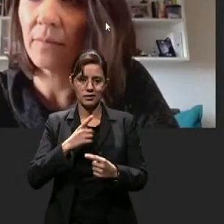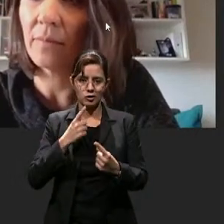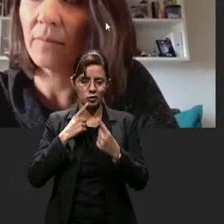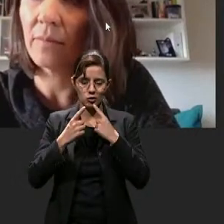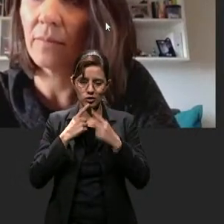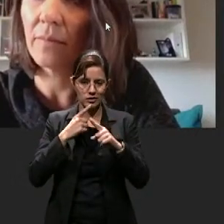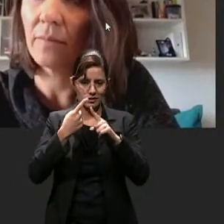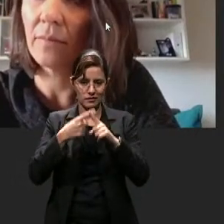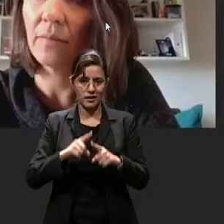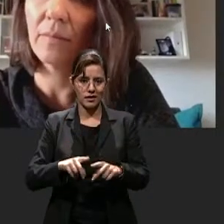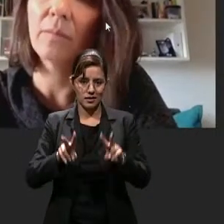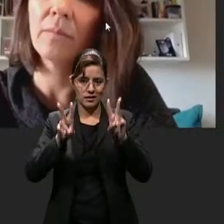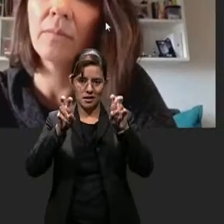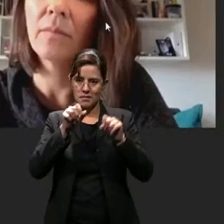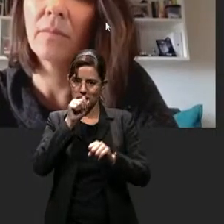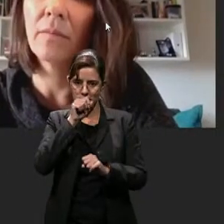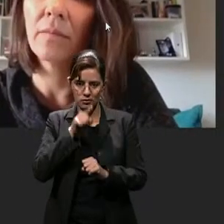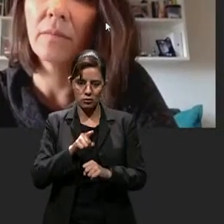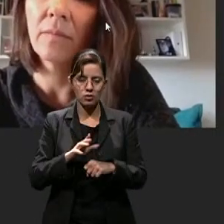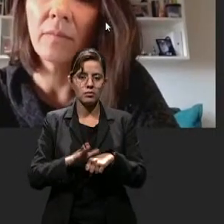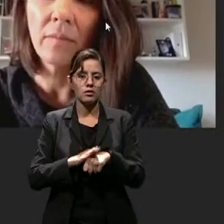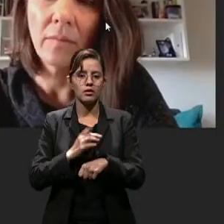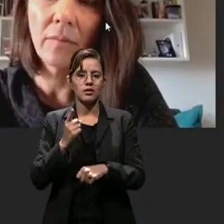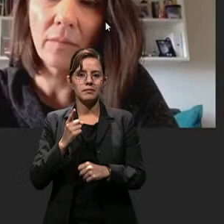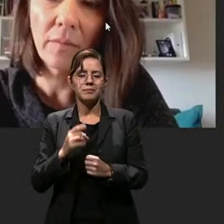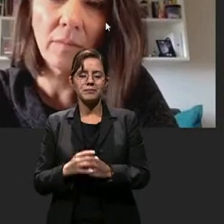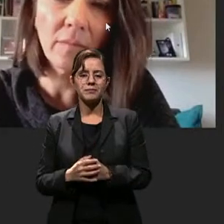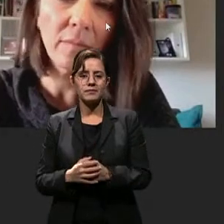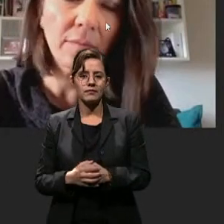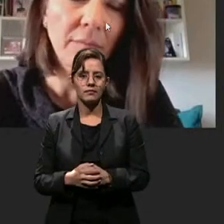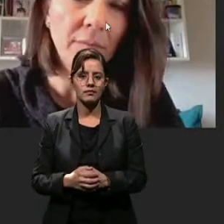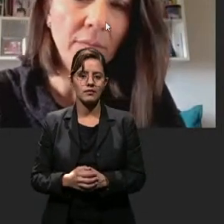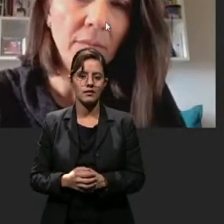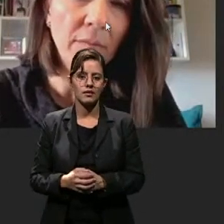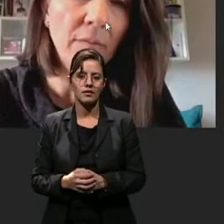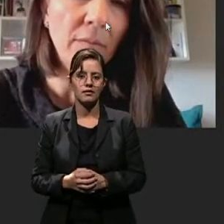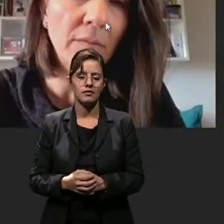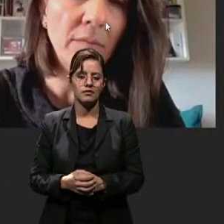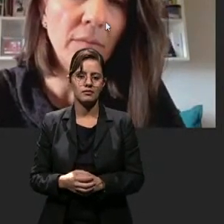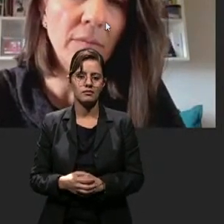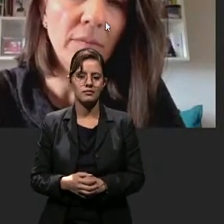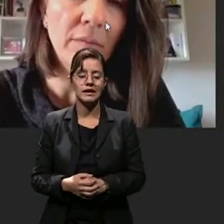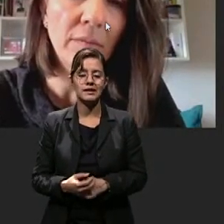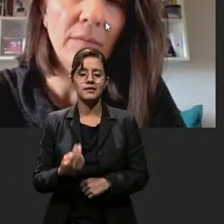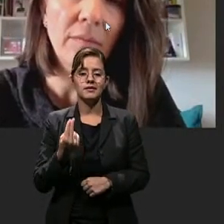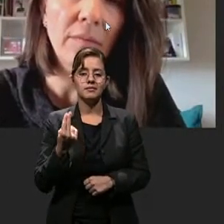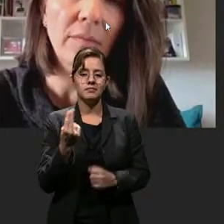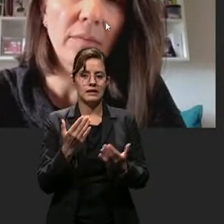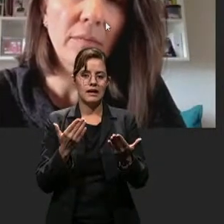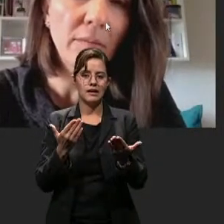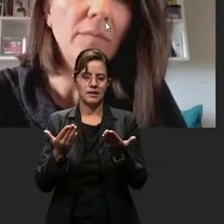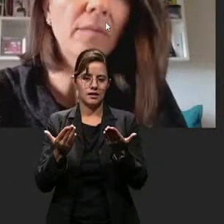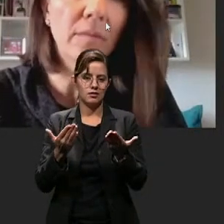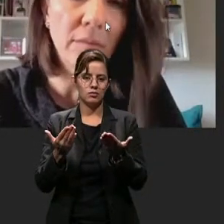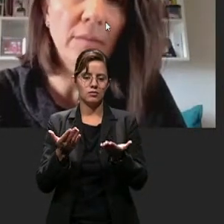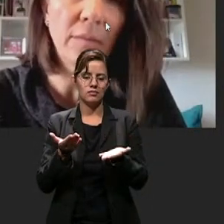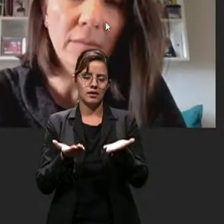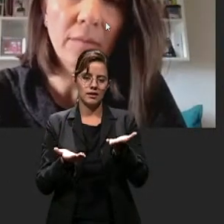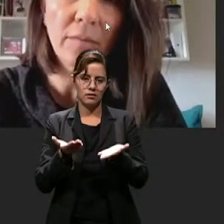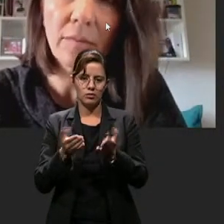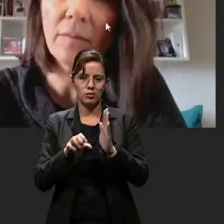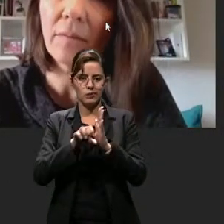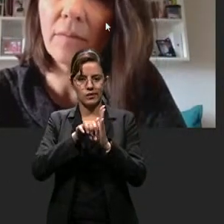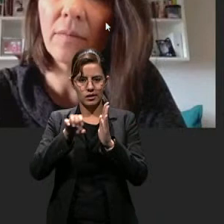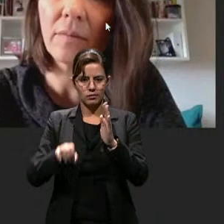America. Because one of the principles that has worked correctly, and here we have to find the balance